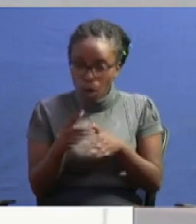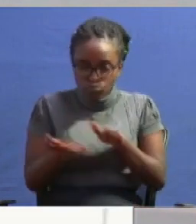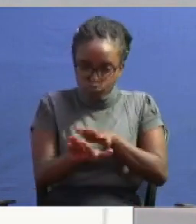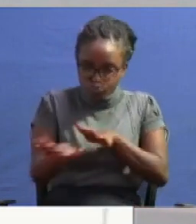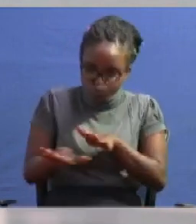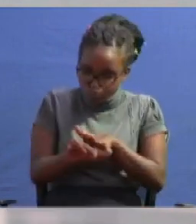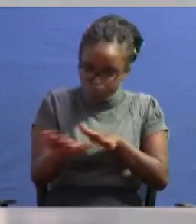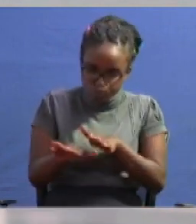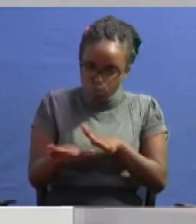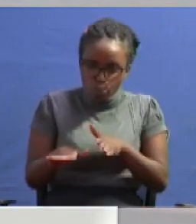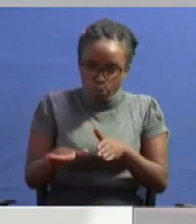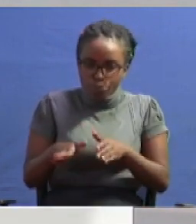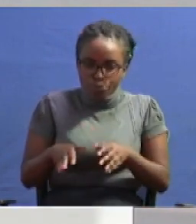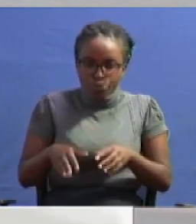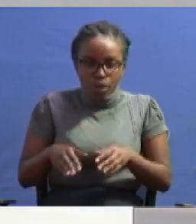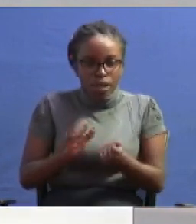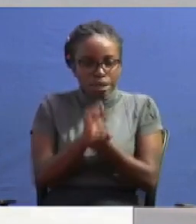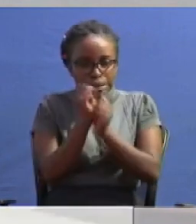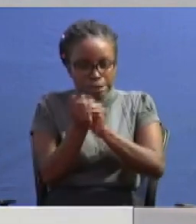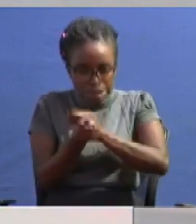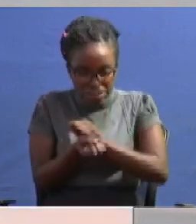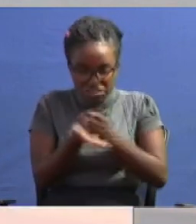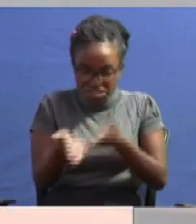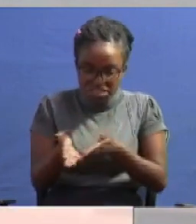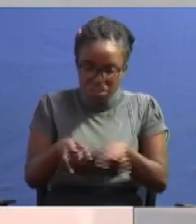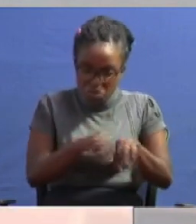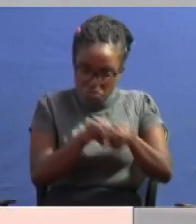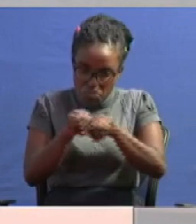are shifting, or what could actually,